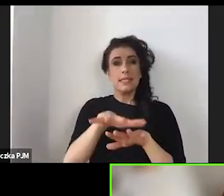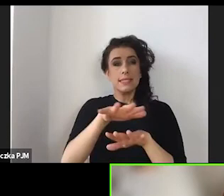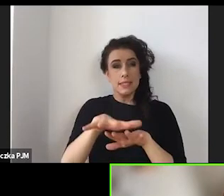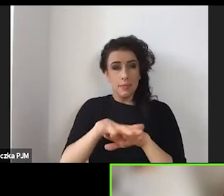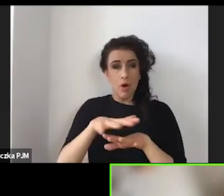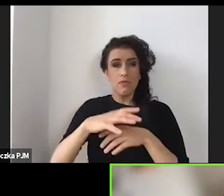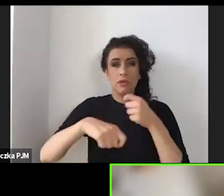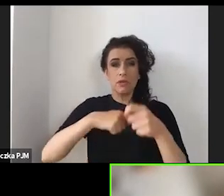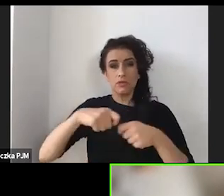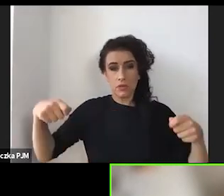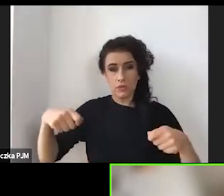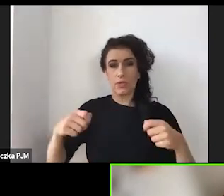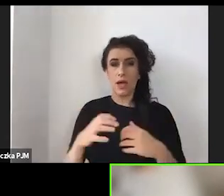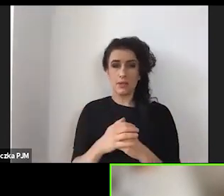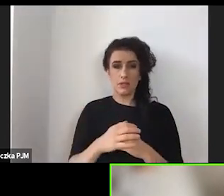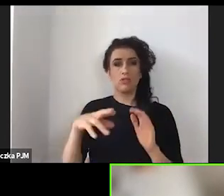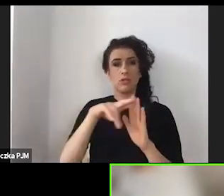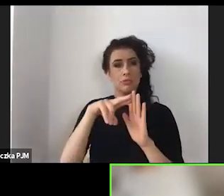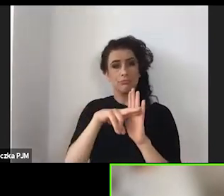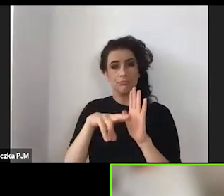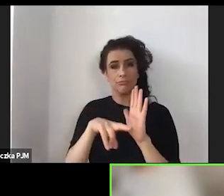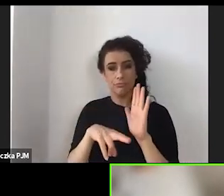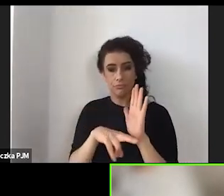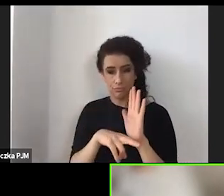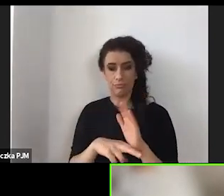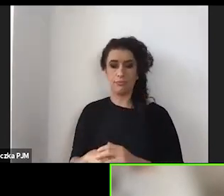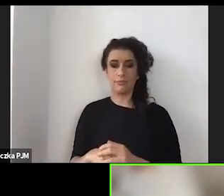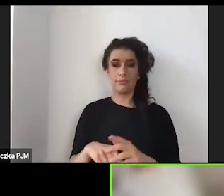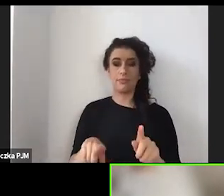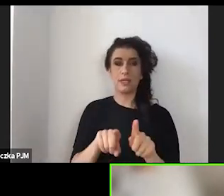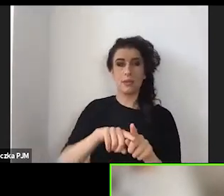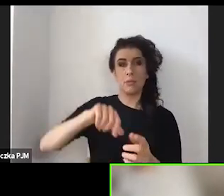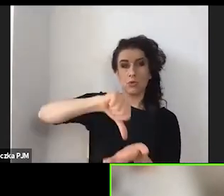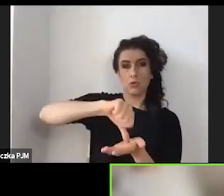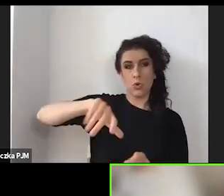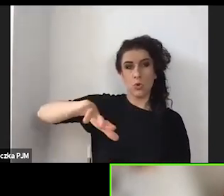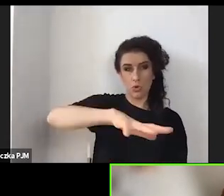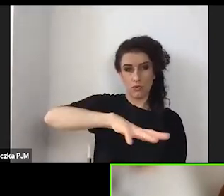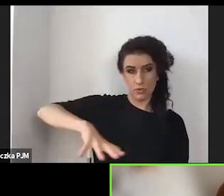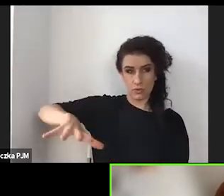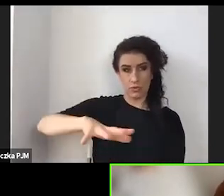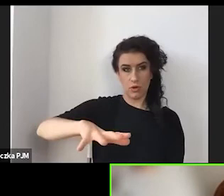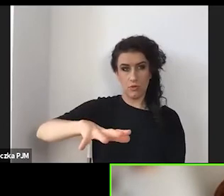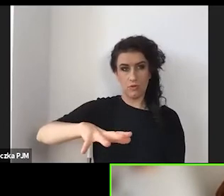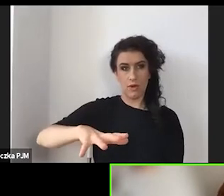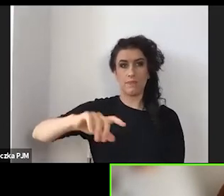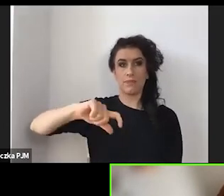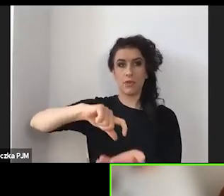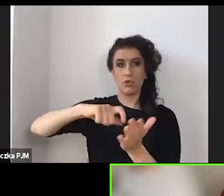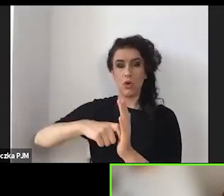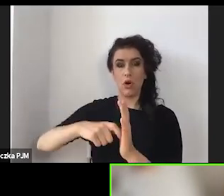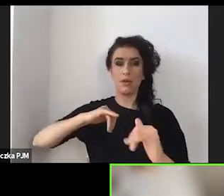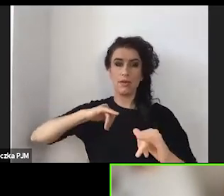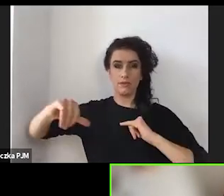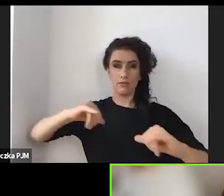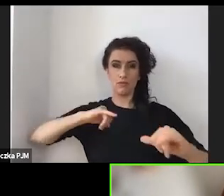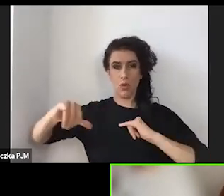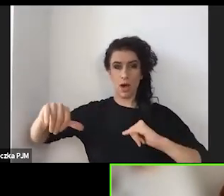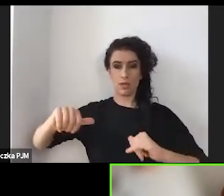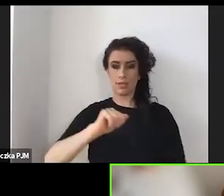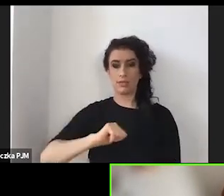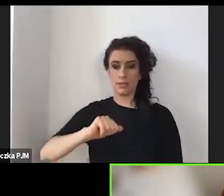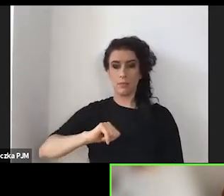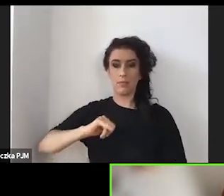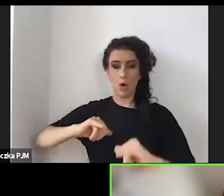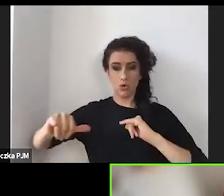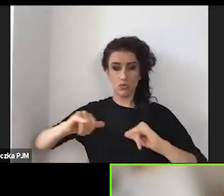do partnership with the local authority from your community. You have to meet people who is very, you